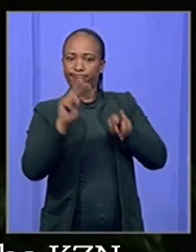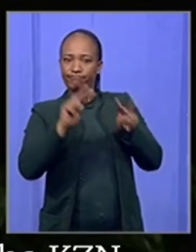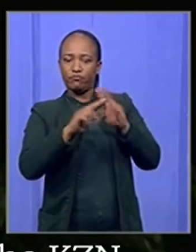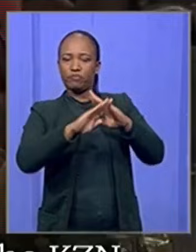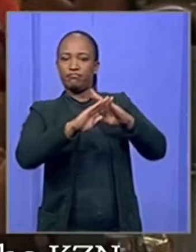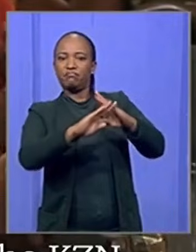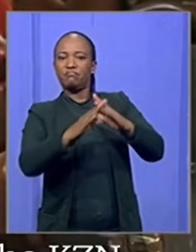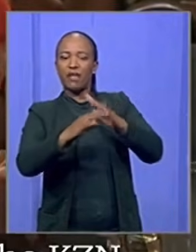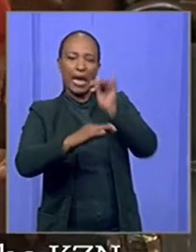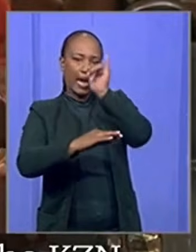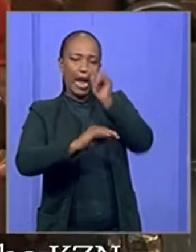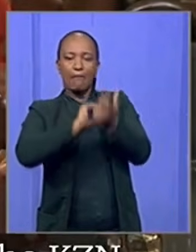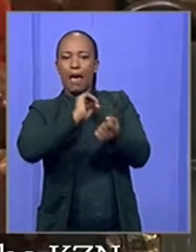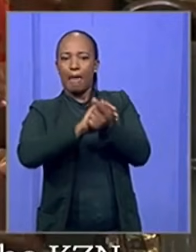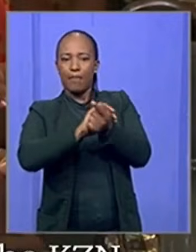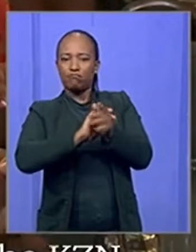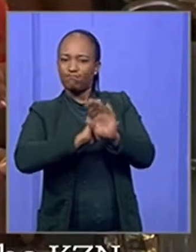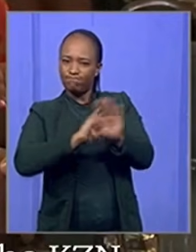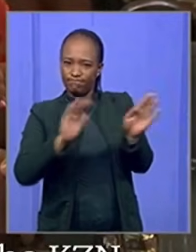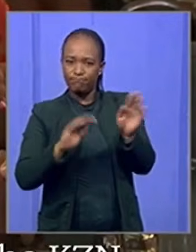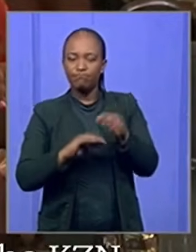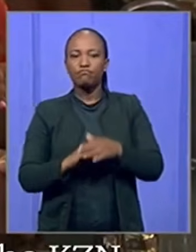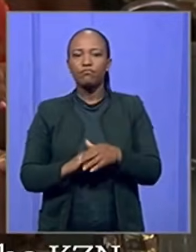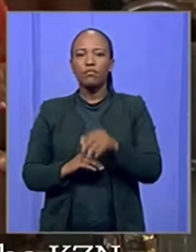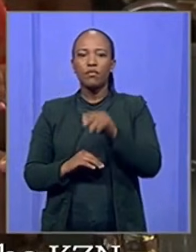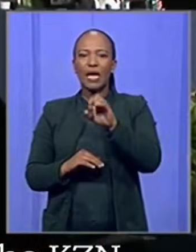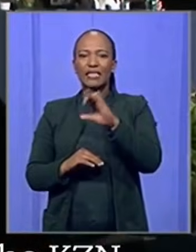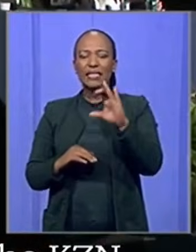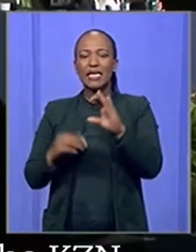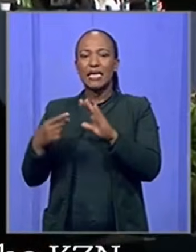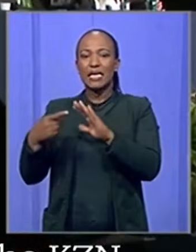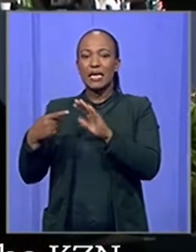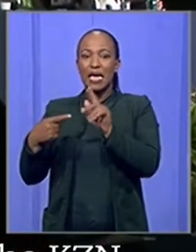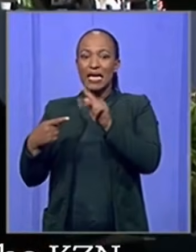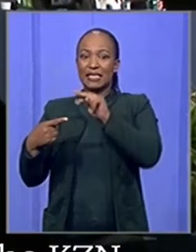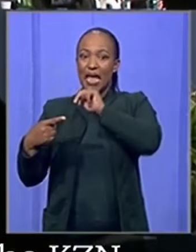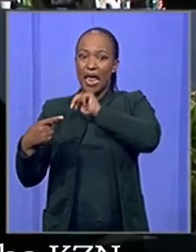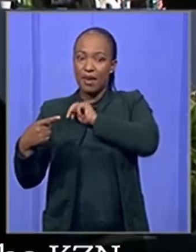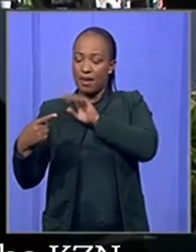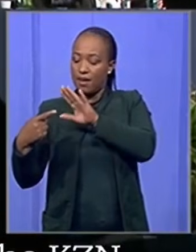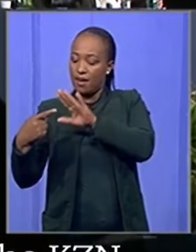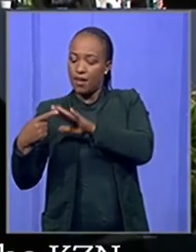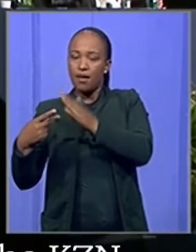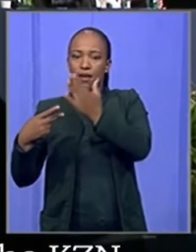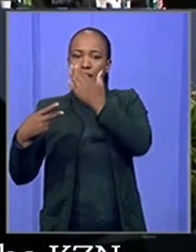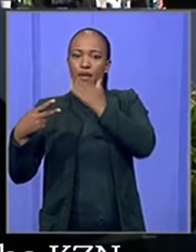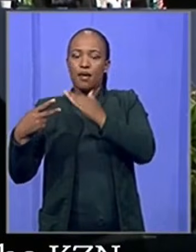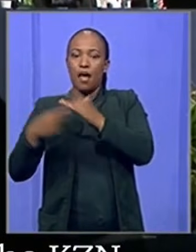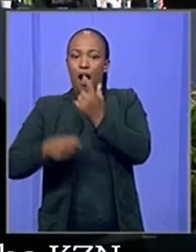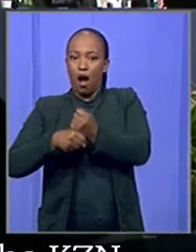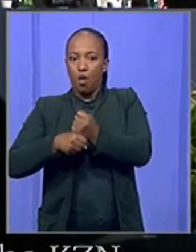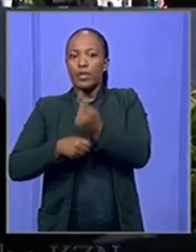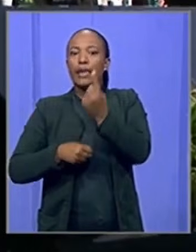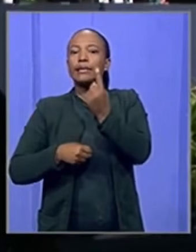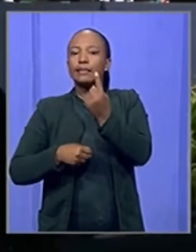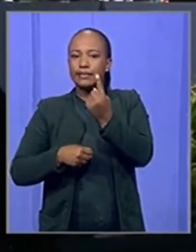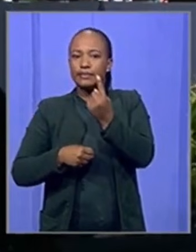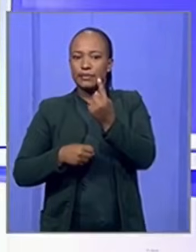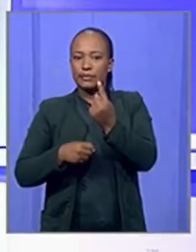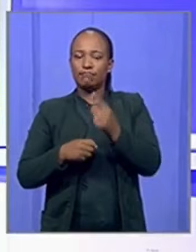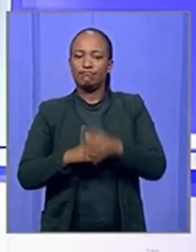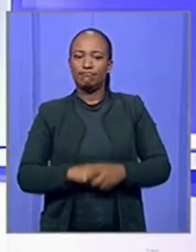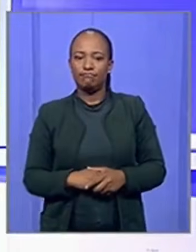crime. IEC e re KZN e latela Gauteng ka palo ya batho ba bangata ba ingodiseditseng dikgetho selemong sena.